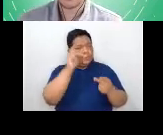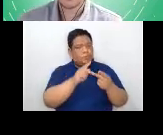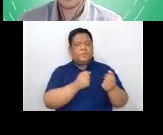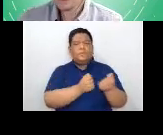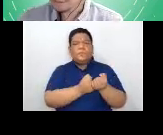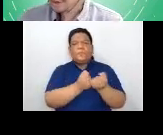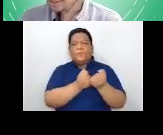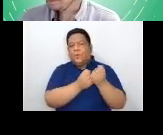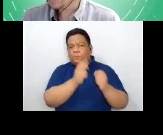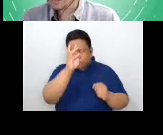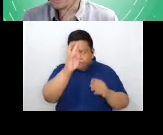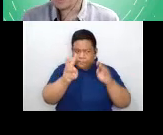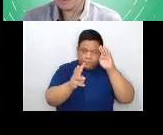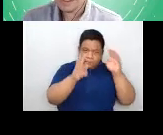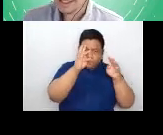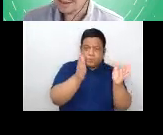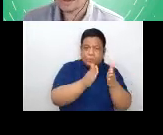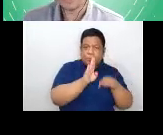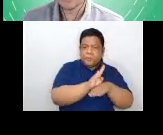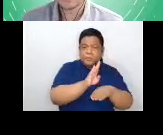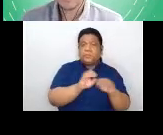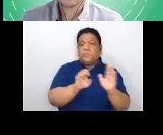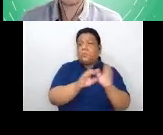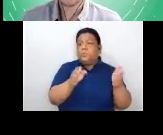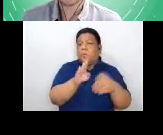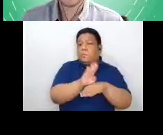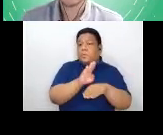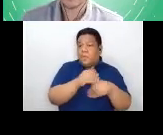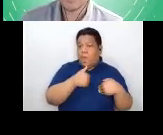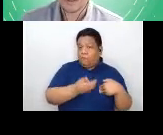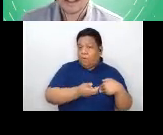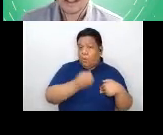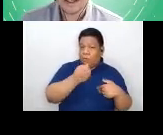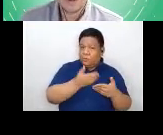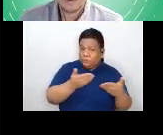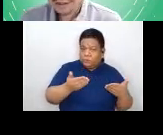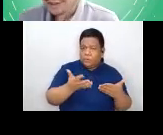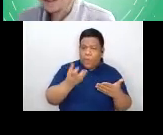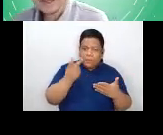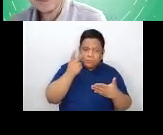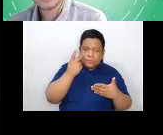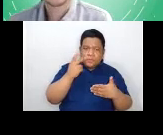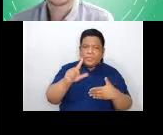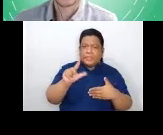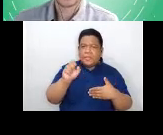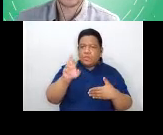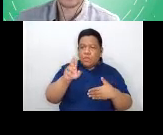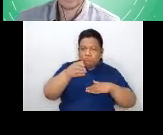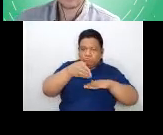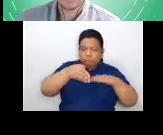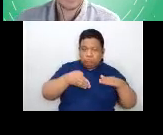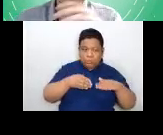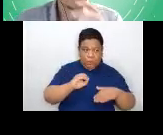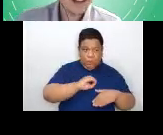innovation. So for example, if the MSME is selling local goods and they want to try using a laser cutter, rather than investing in their own digital